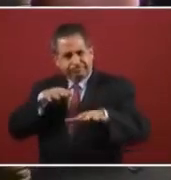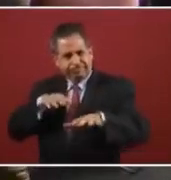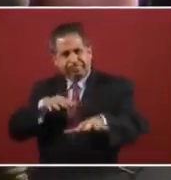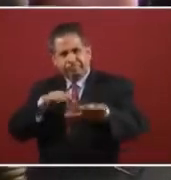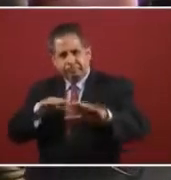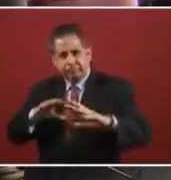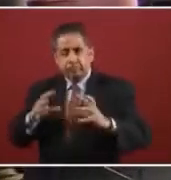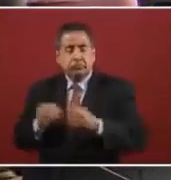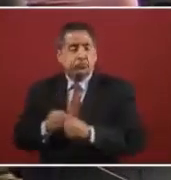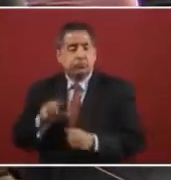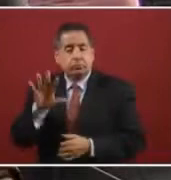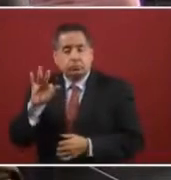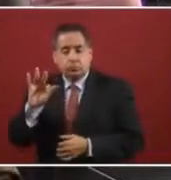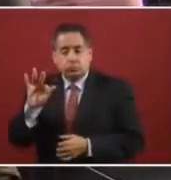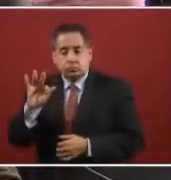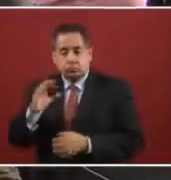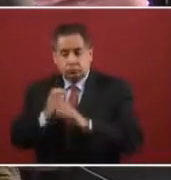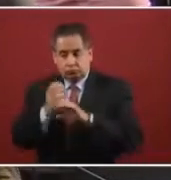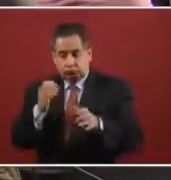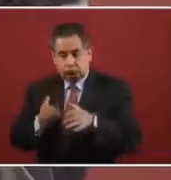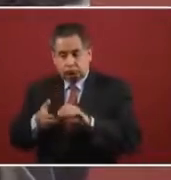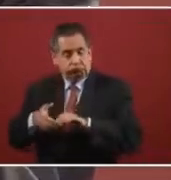of 40 pipes